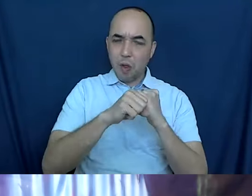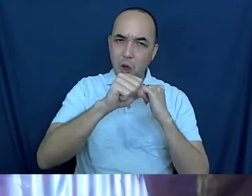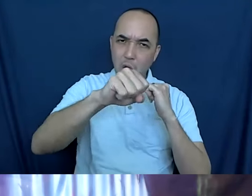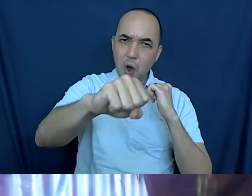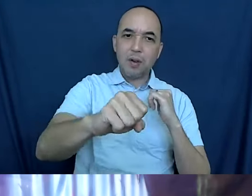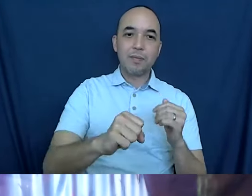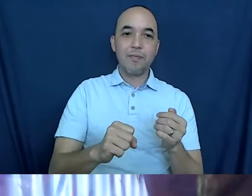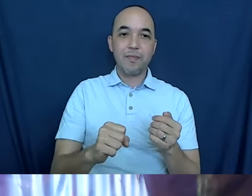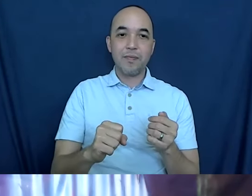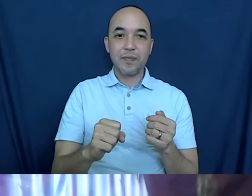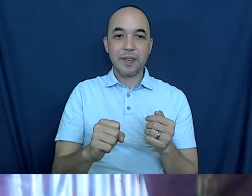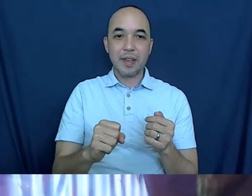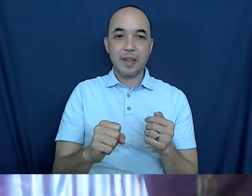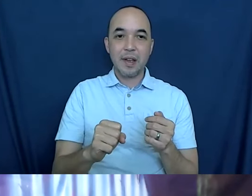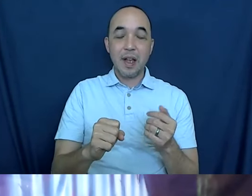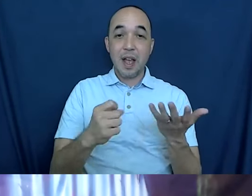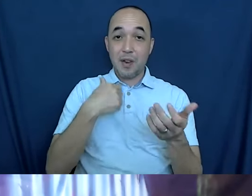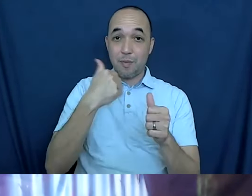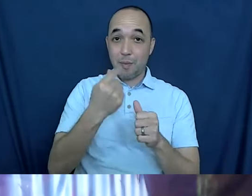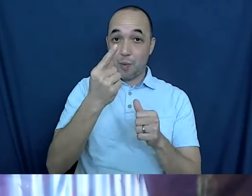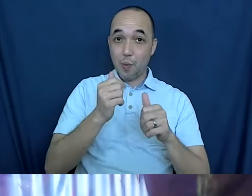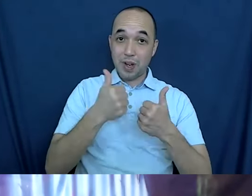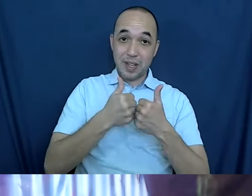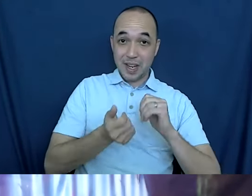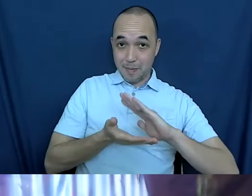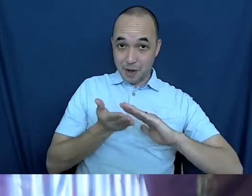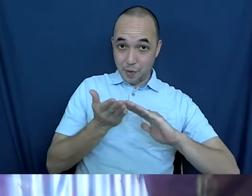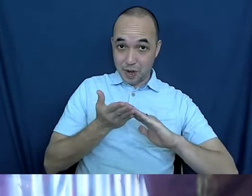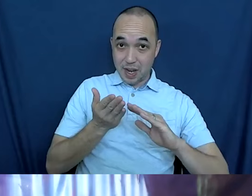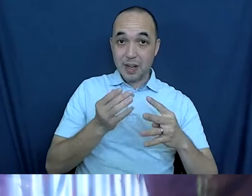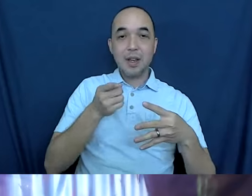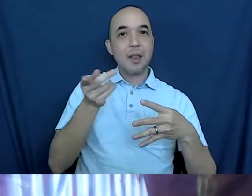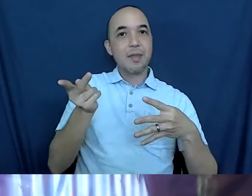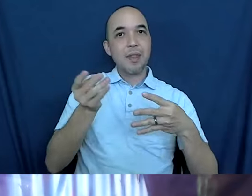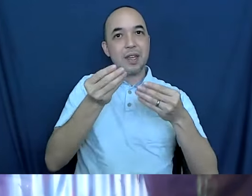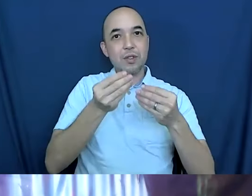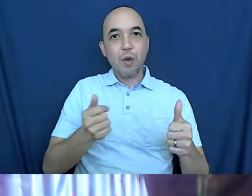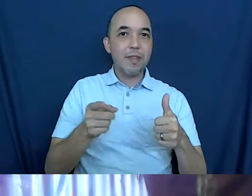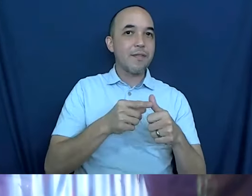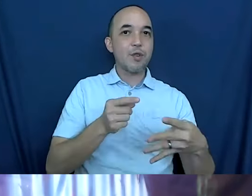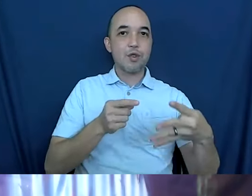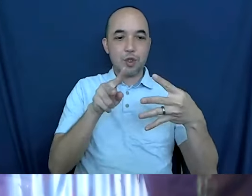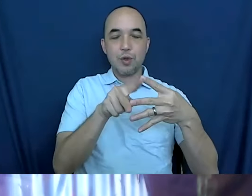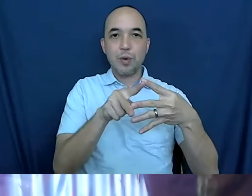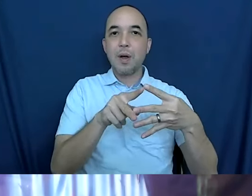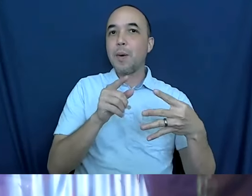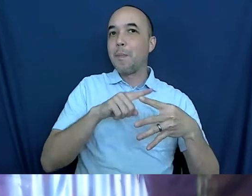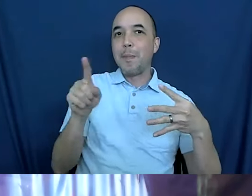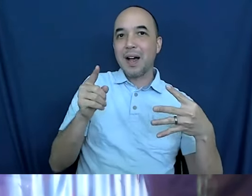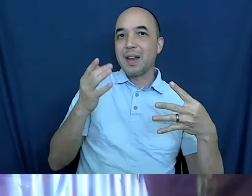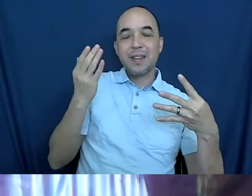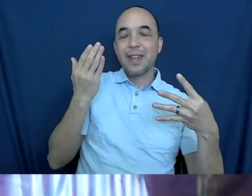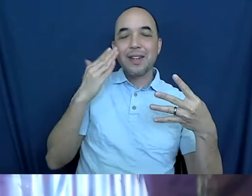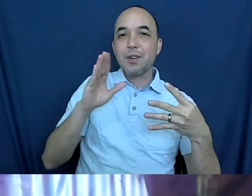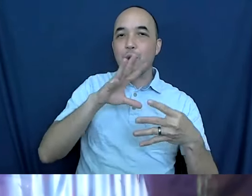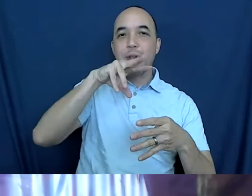pieces of the puzzle and had no idea they were in a puzzle until I wanted them to know halfway through. So then they went back, they looked at everything, they looked at how it shifted, and